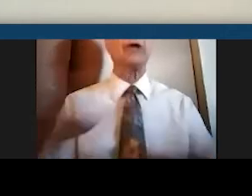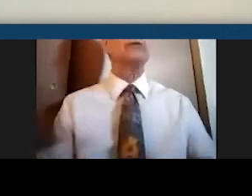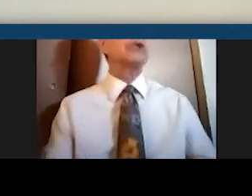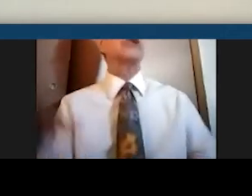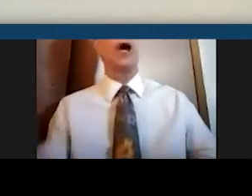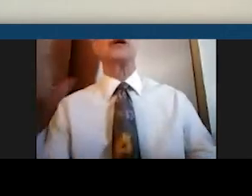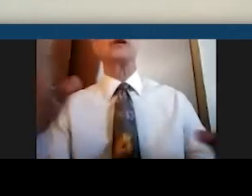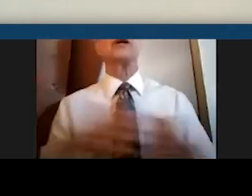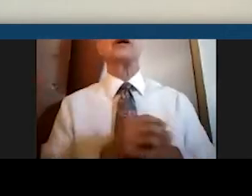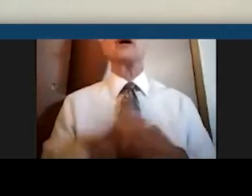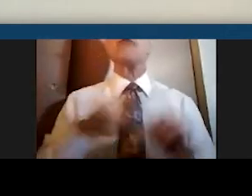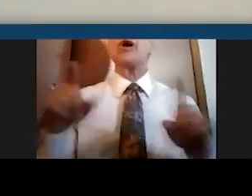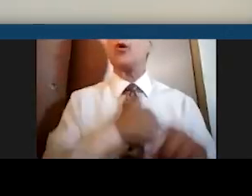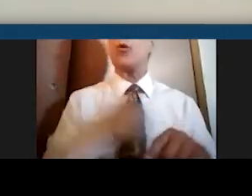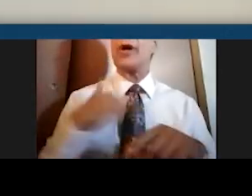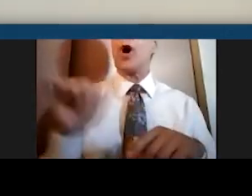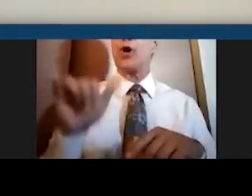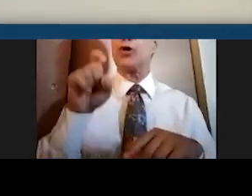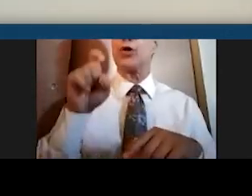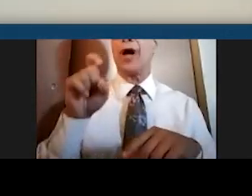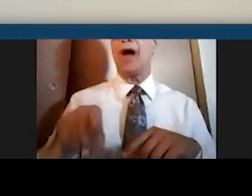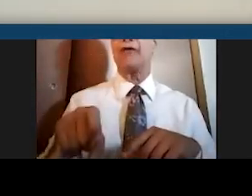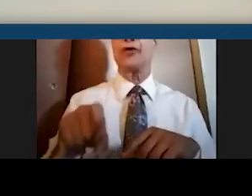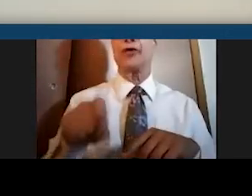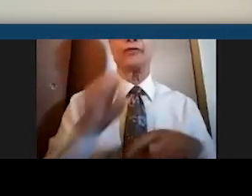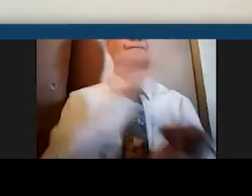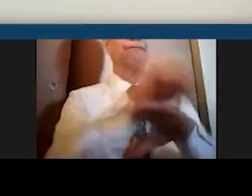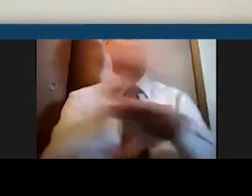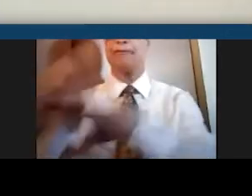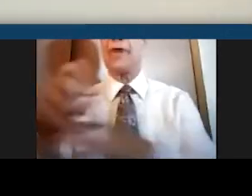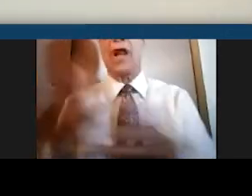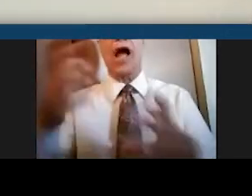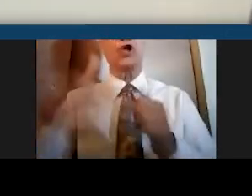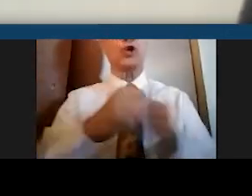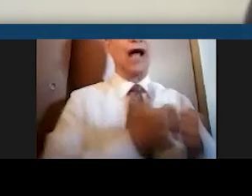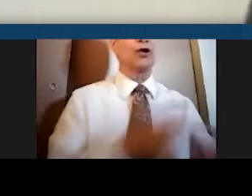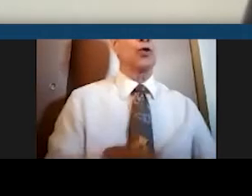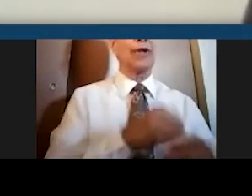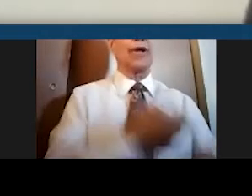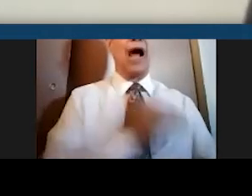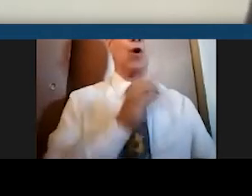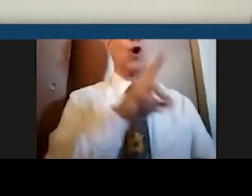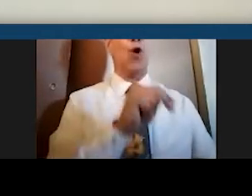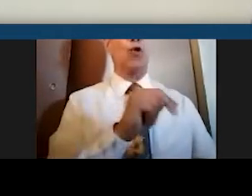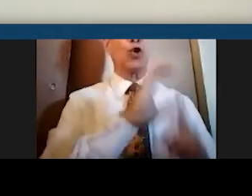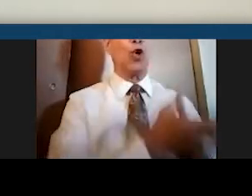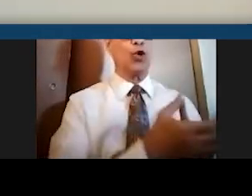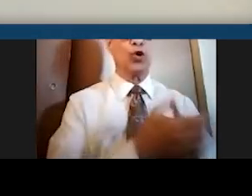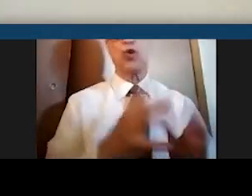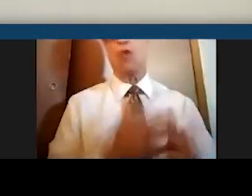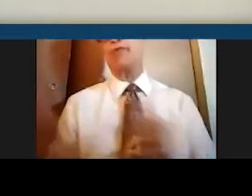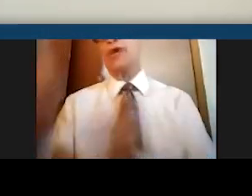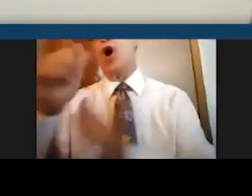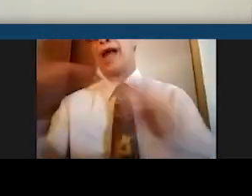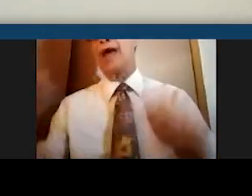but we also have to face a lot of challenges within our own culture. So beyond language barrier, because I've been hearing a lot of like